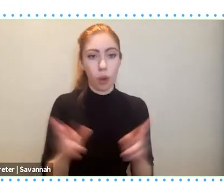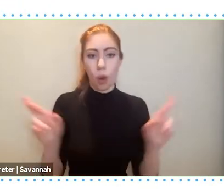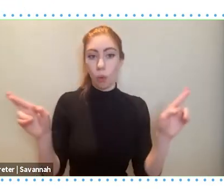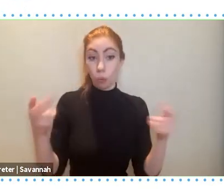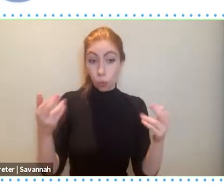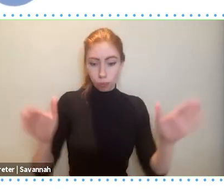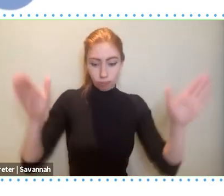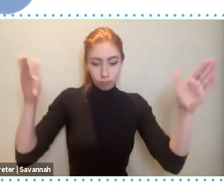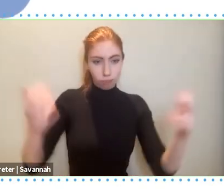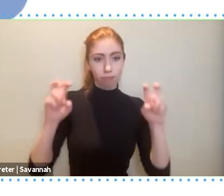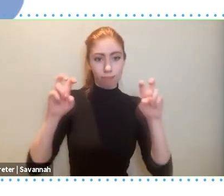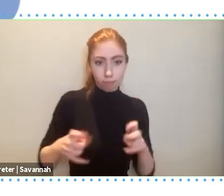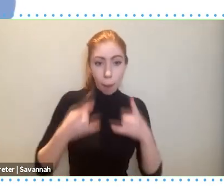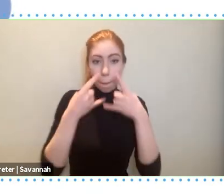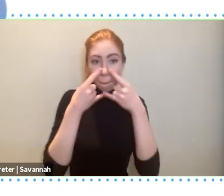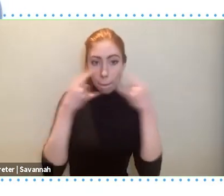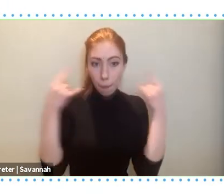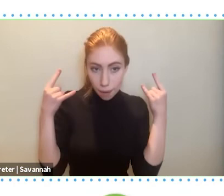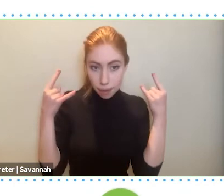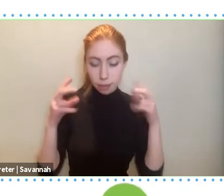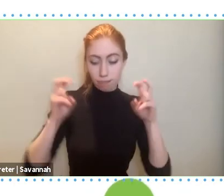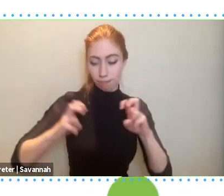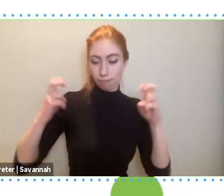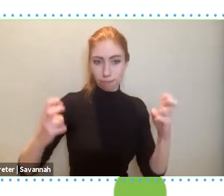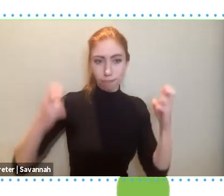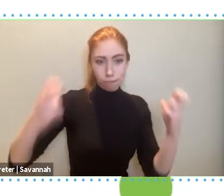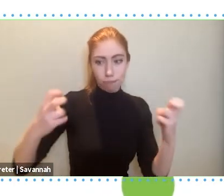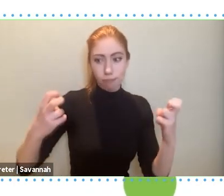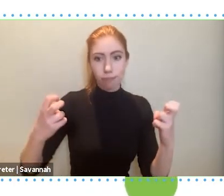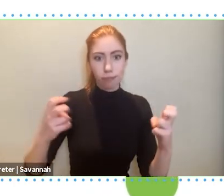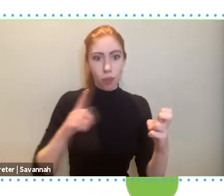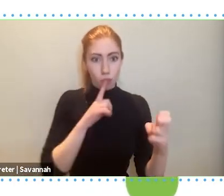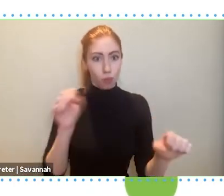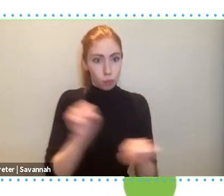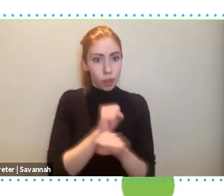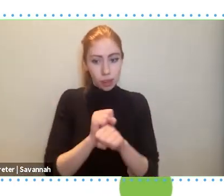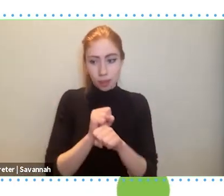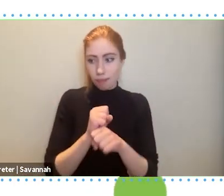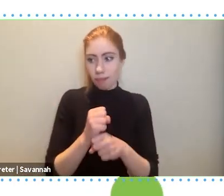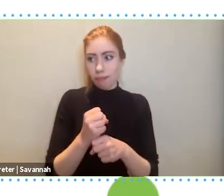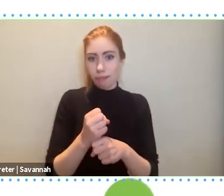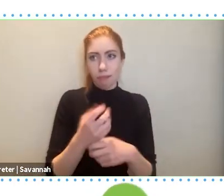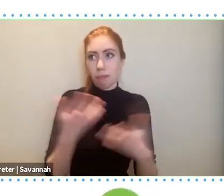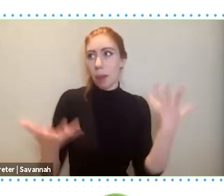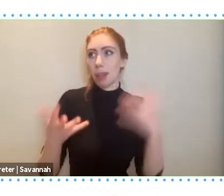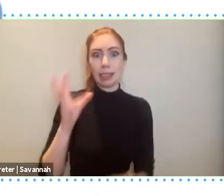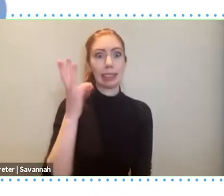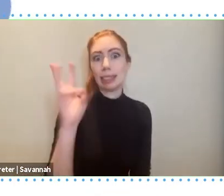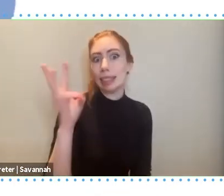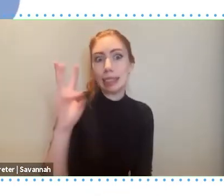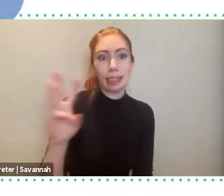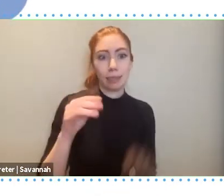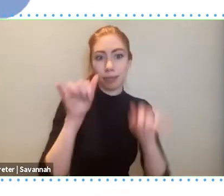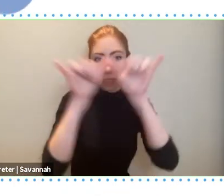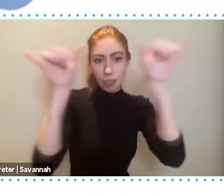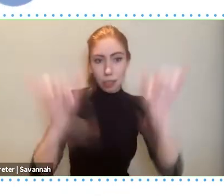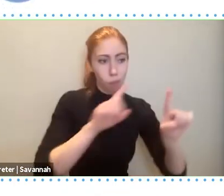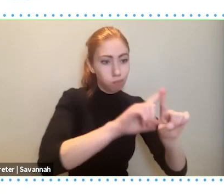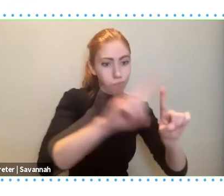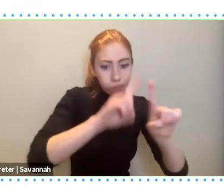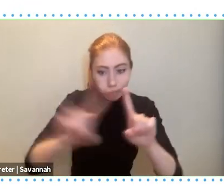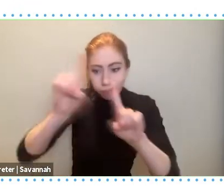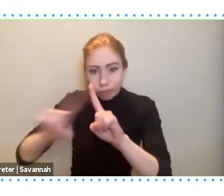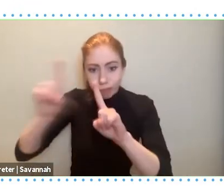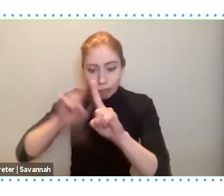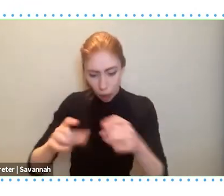in for 2 days and like, let's actually develop 16 different models, because doing this work individually at every single organization is also a